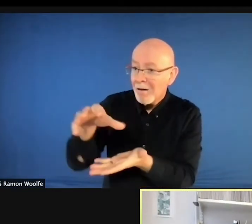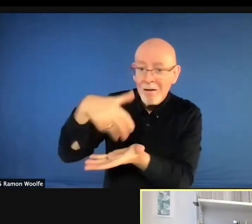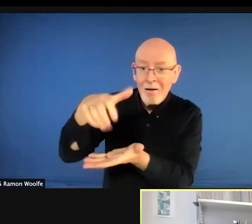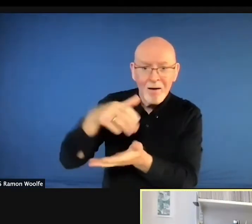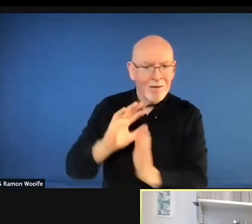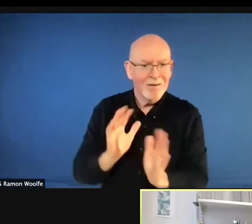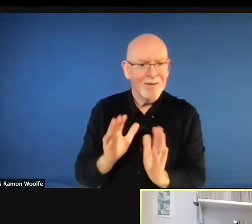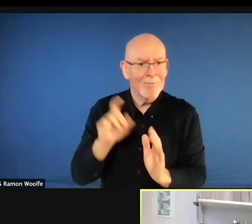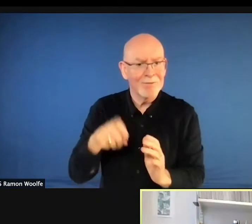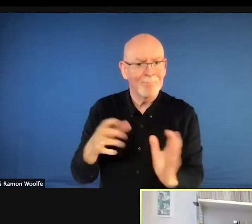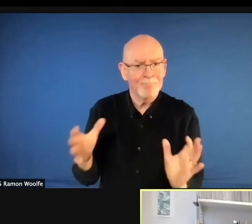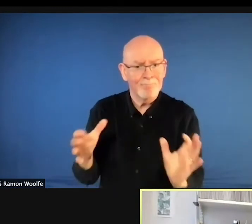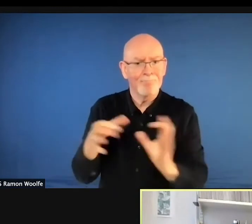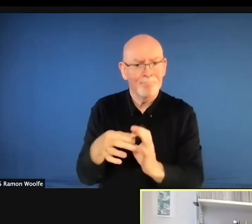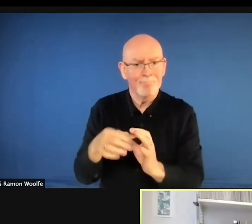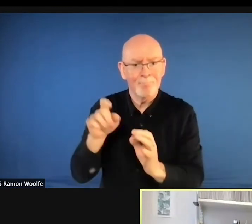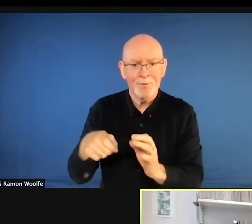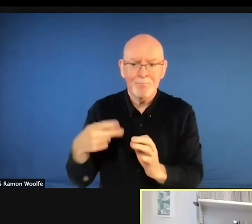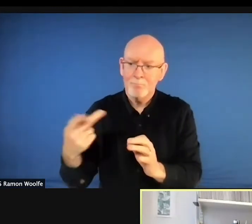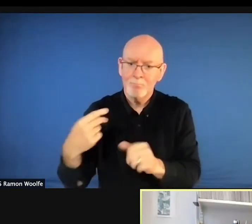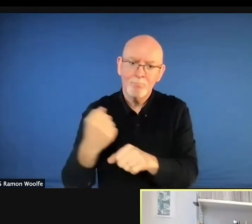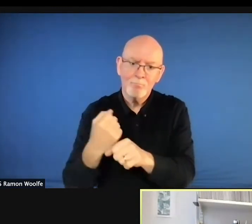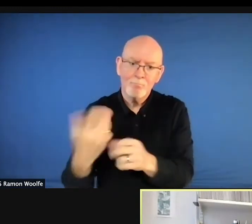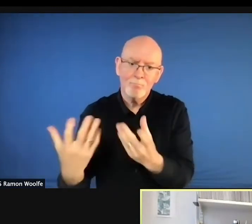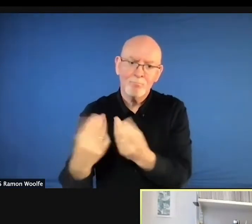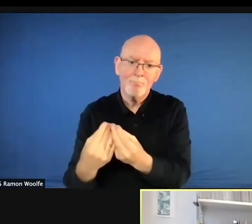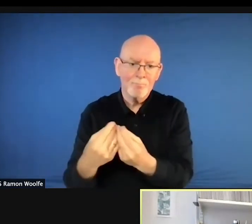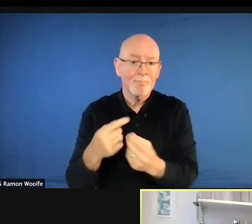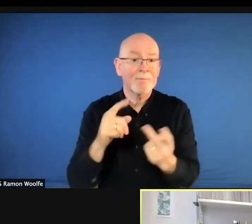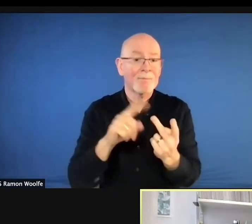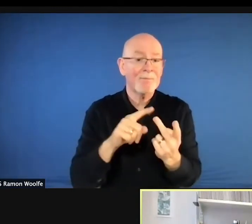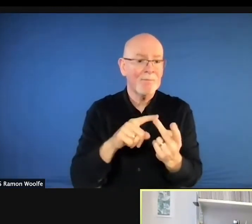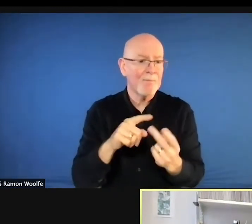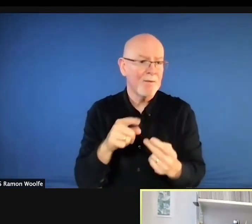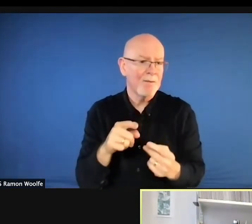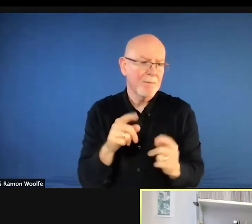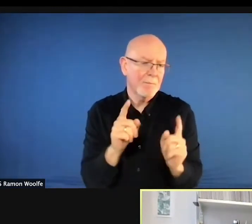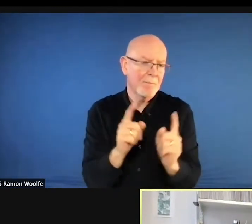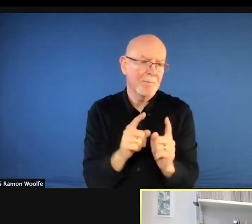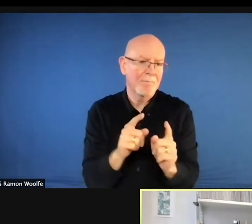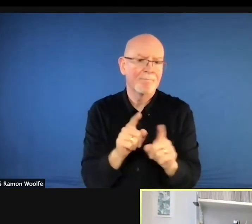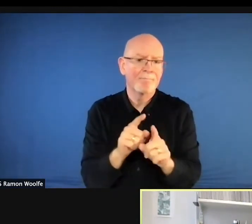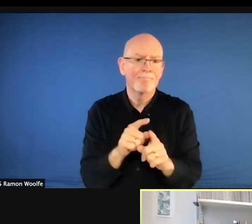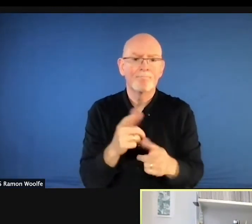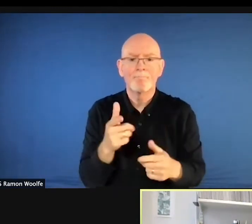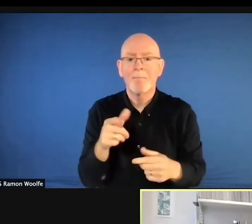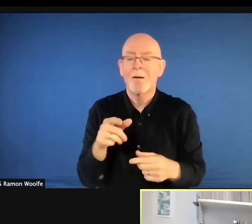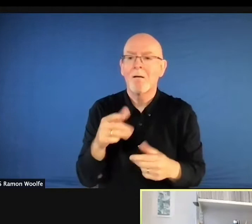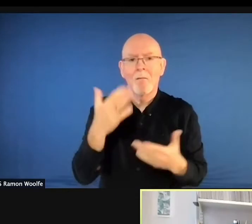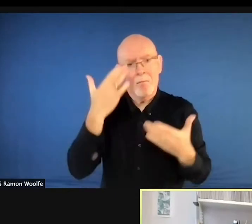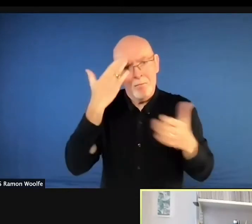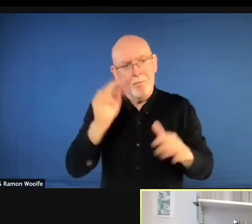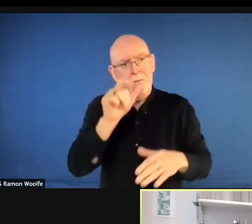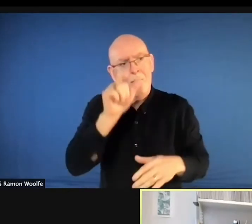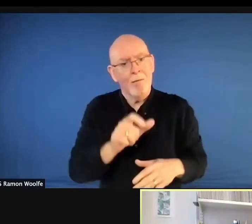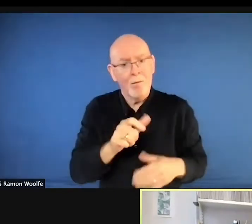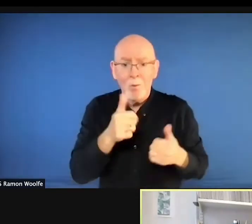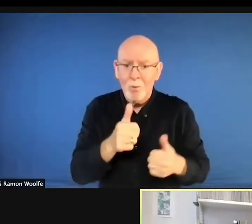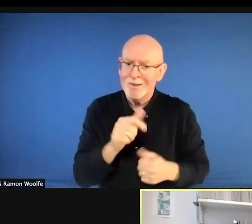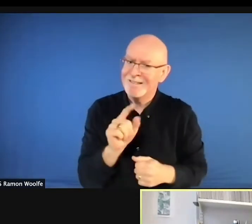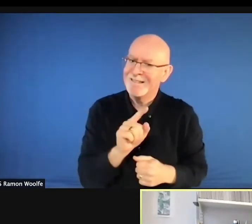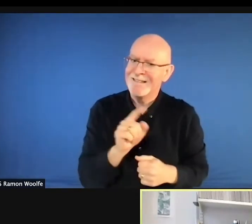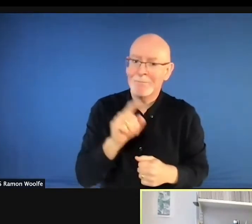usually targeting groups. Talking about locations of particular groups of refugees lets